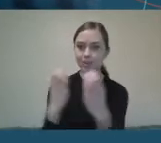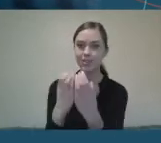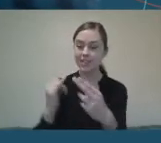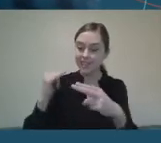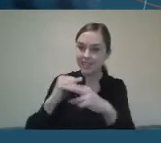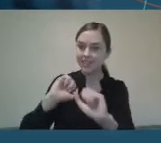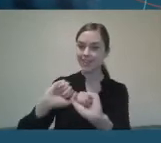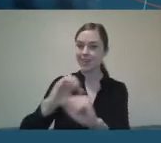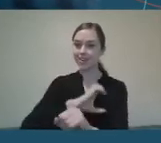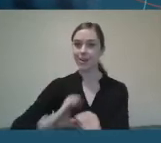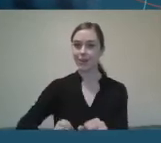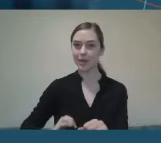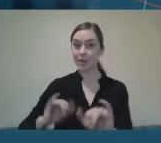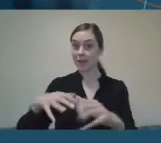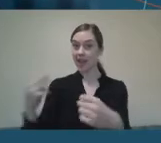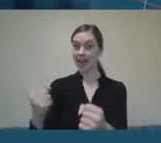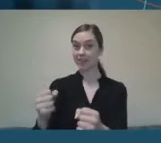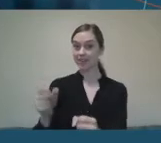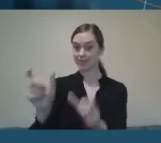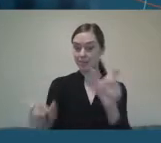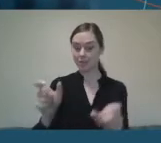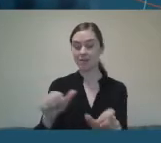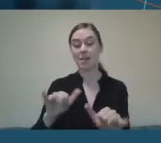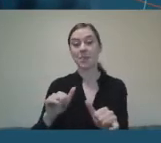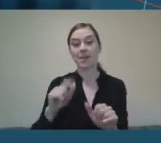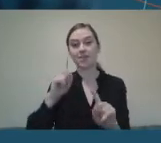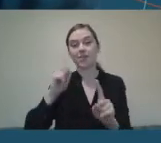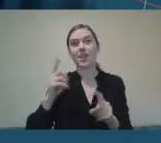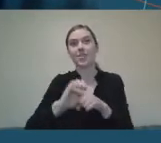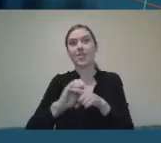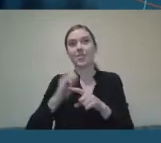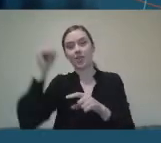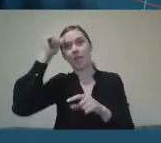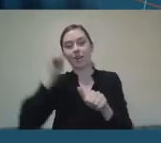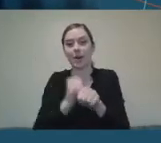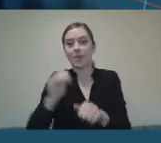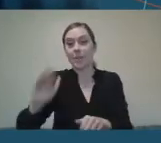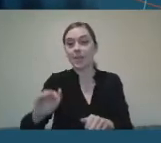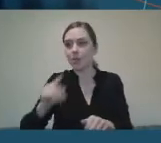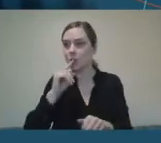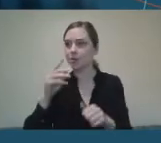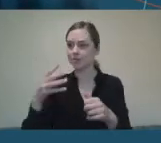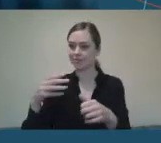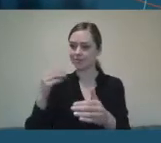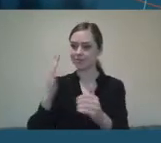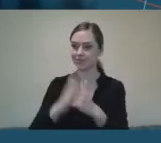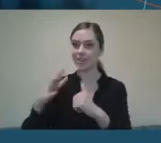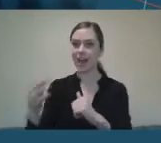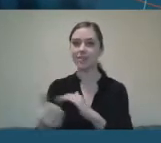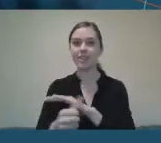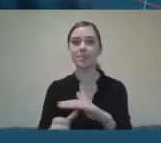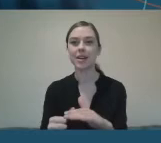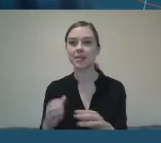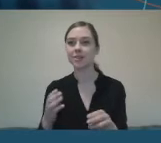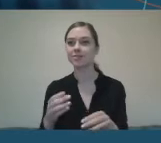people you have. They may not have the greatest basketball knowledge, but they may be good with and have experience with dealing with people